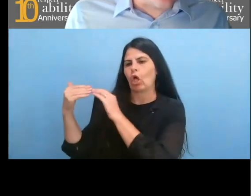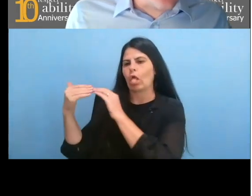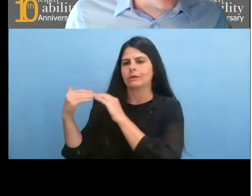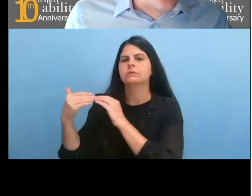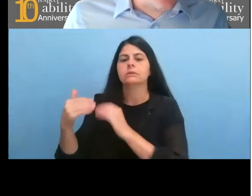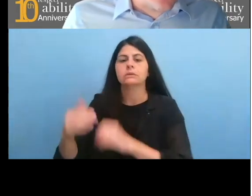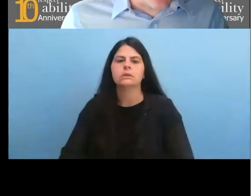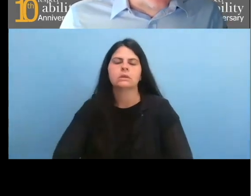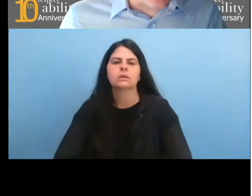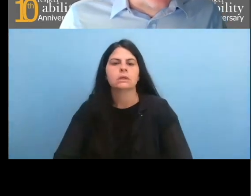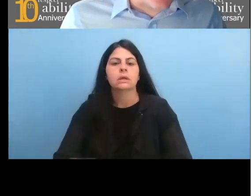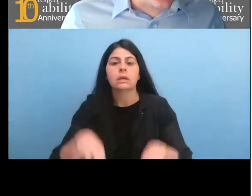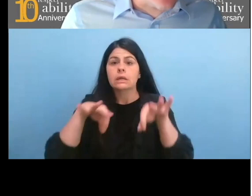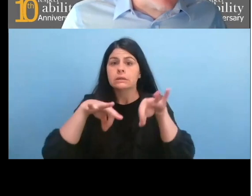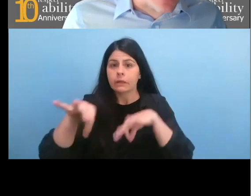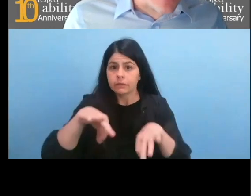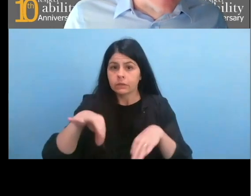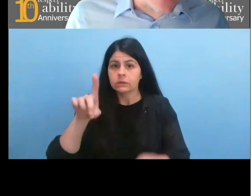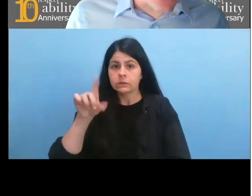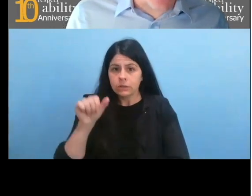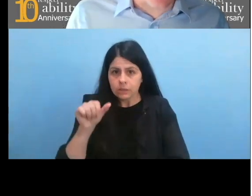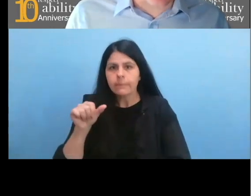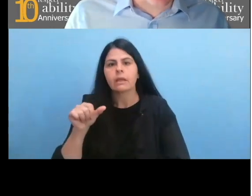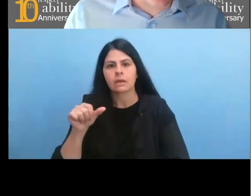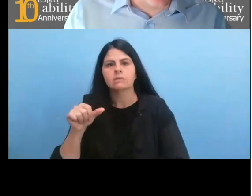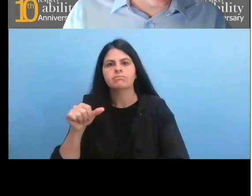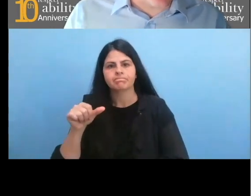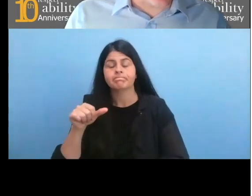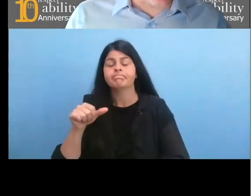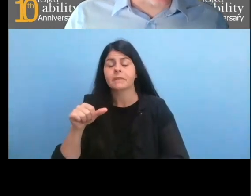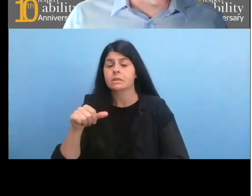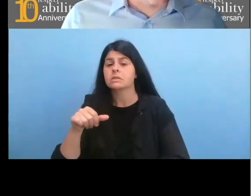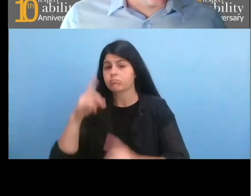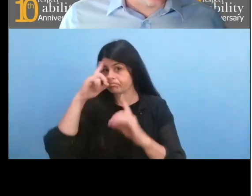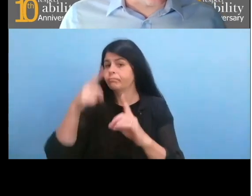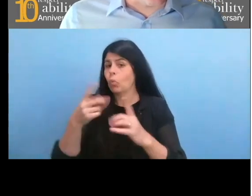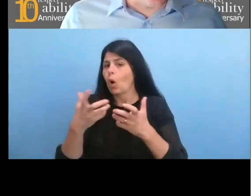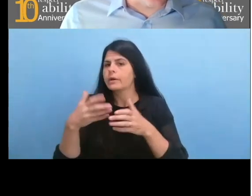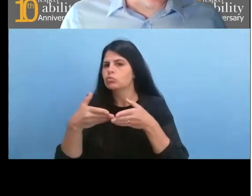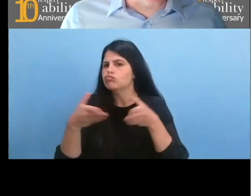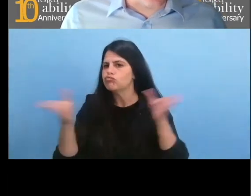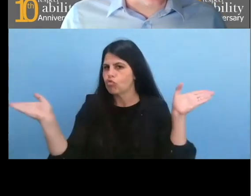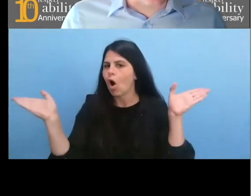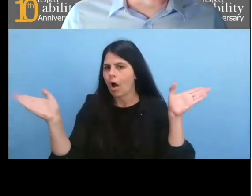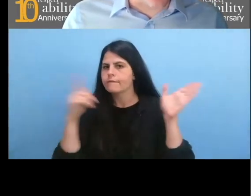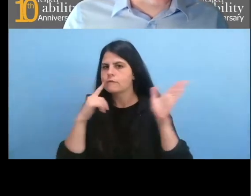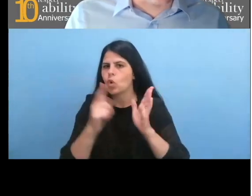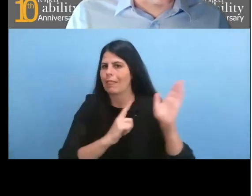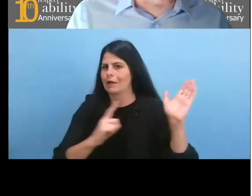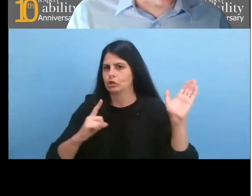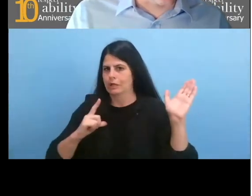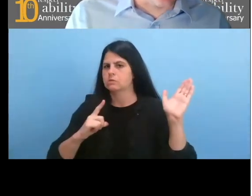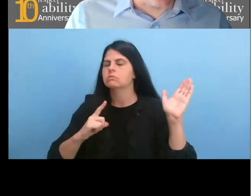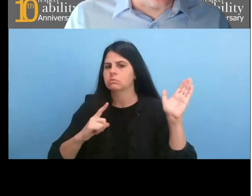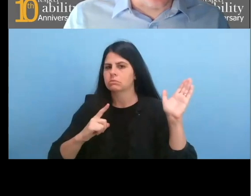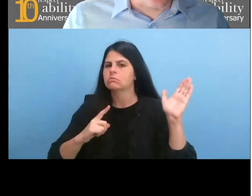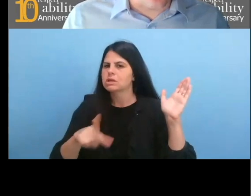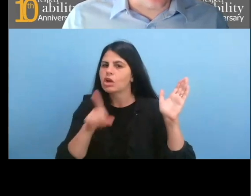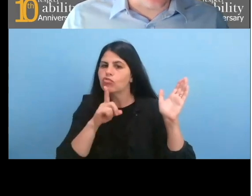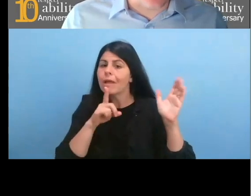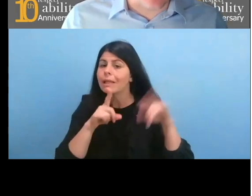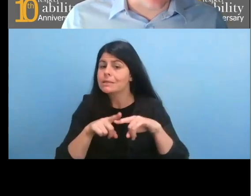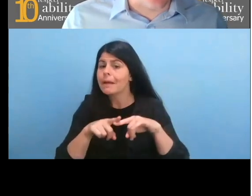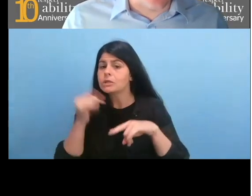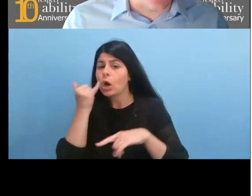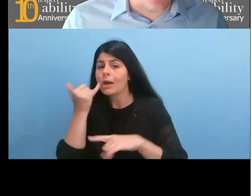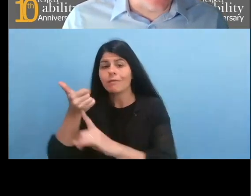The definition of disability is intentionally broad in legislation. Like I said, it really comes down to whether or not the individual